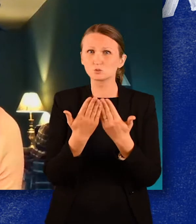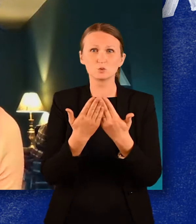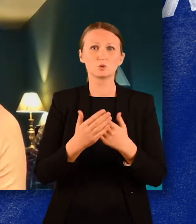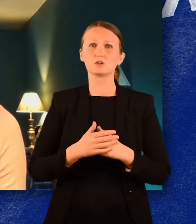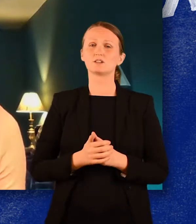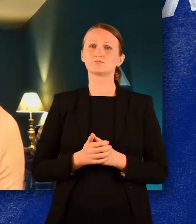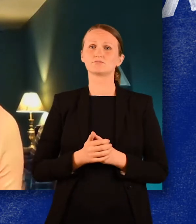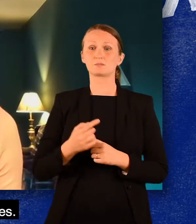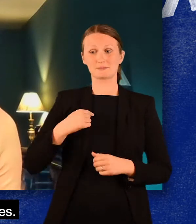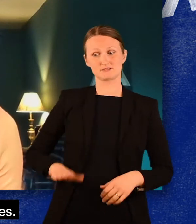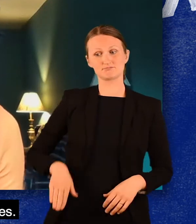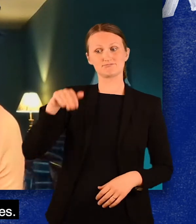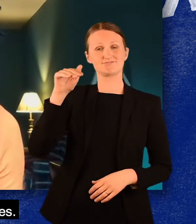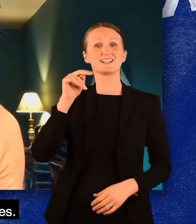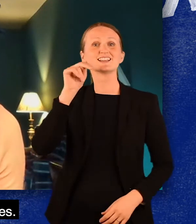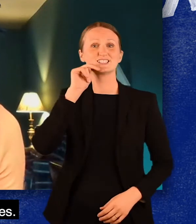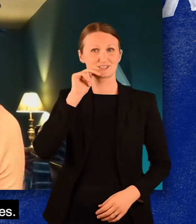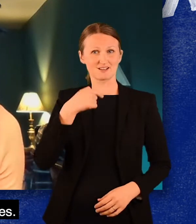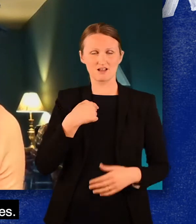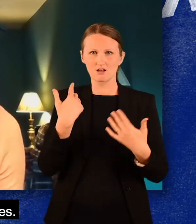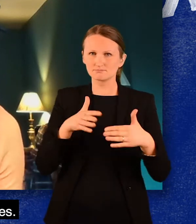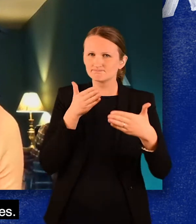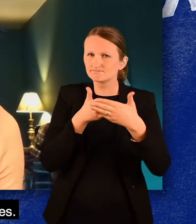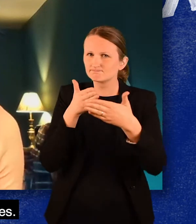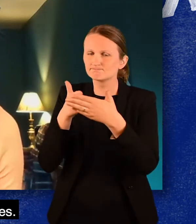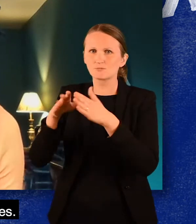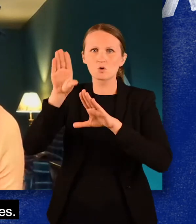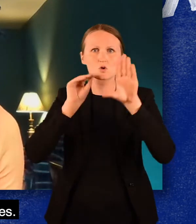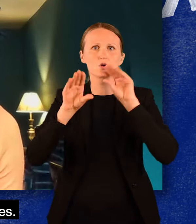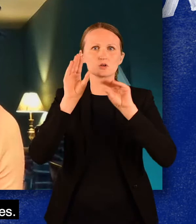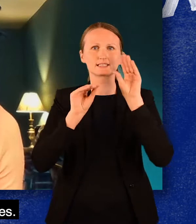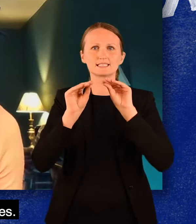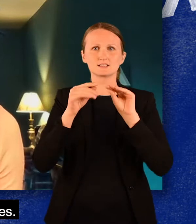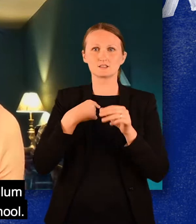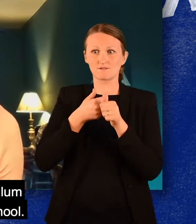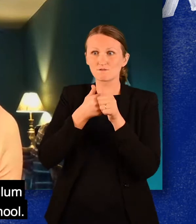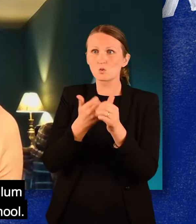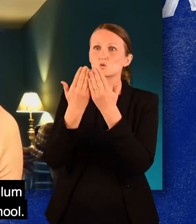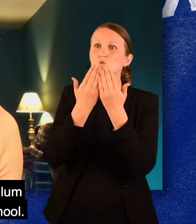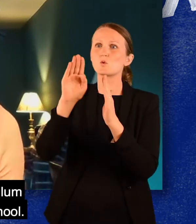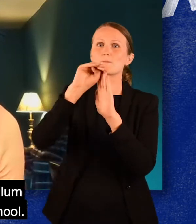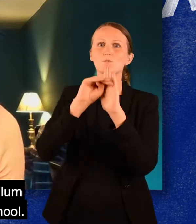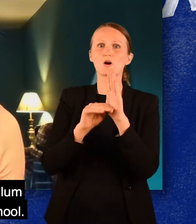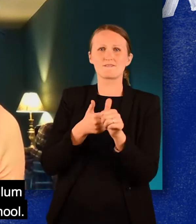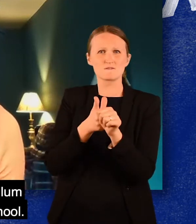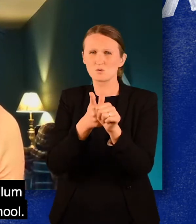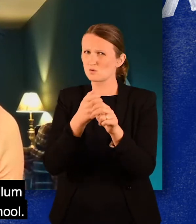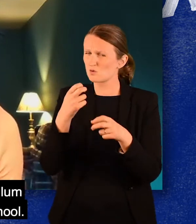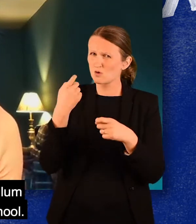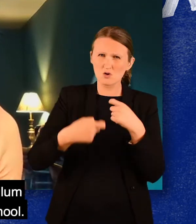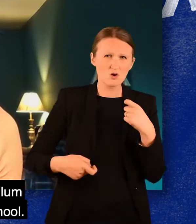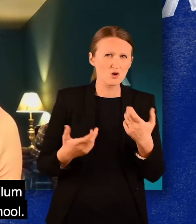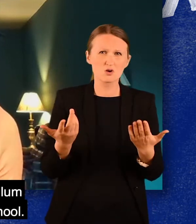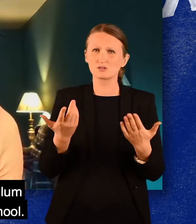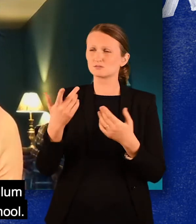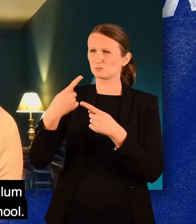school. Growing up in Nigeria, I struggled with learning difficulties. I couldn't keep up with the curriculum and I